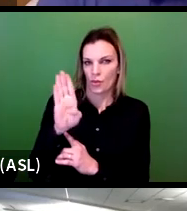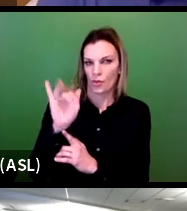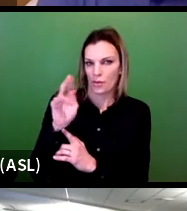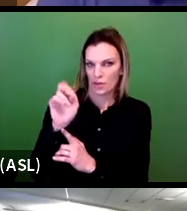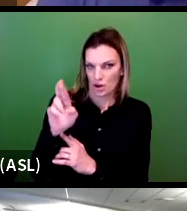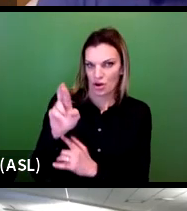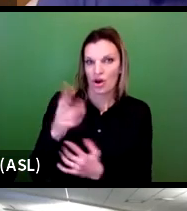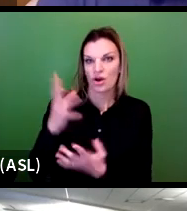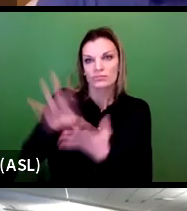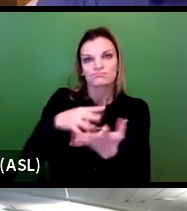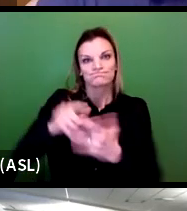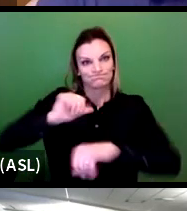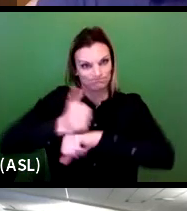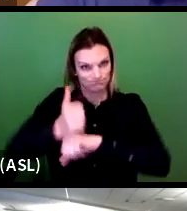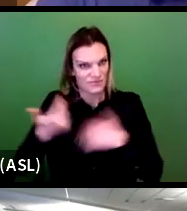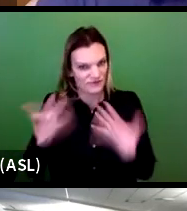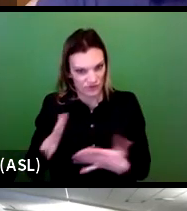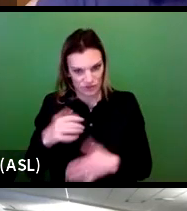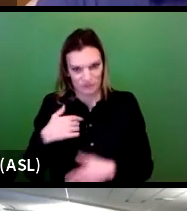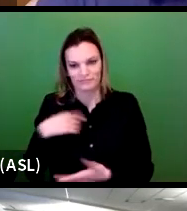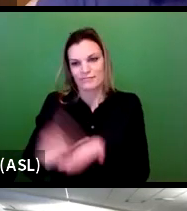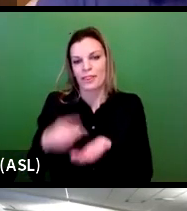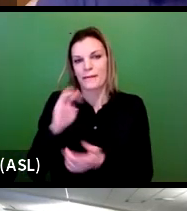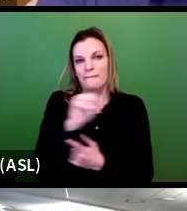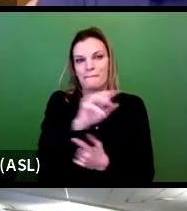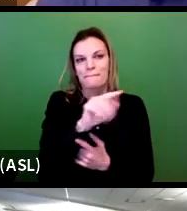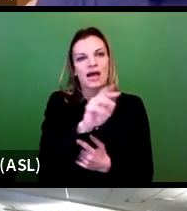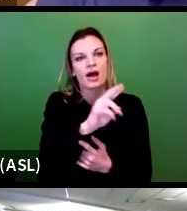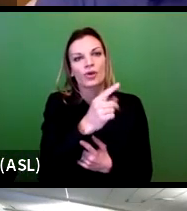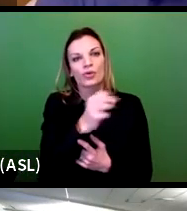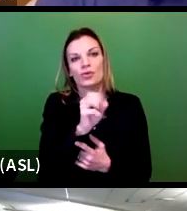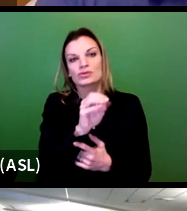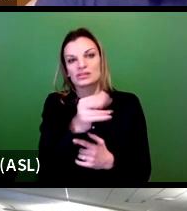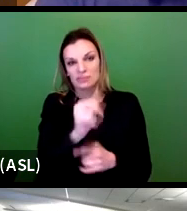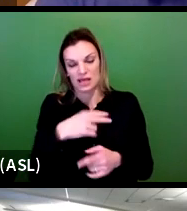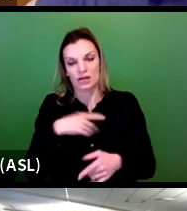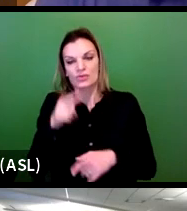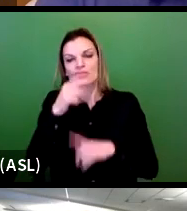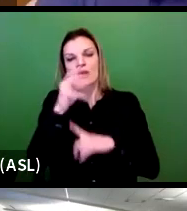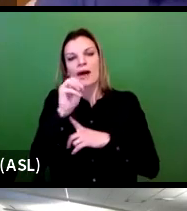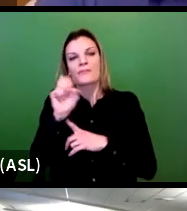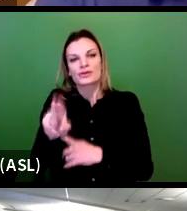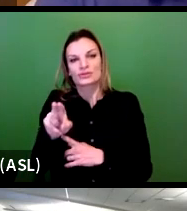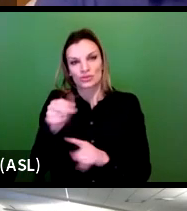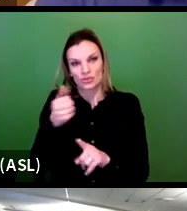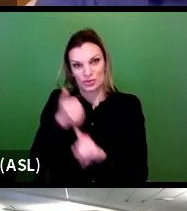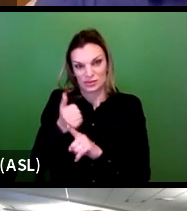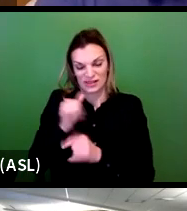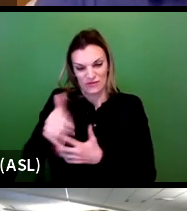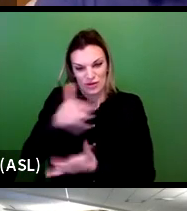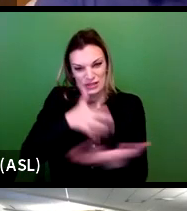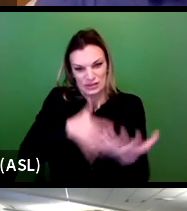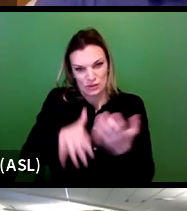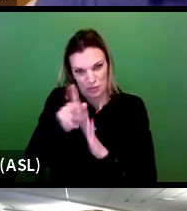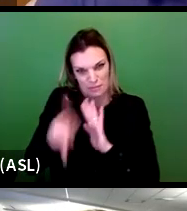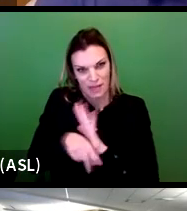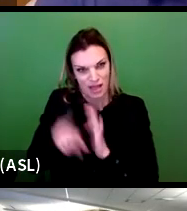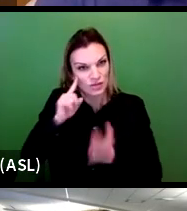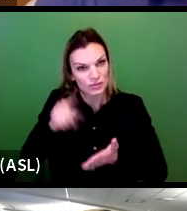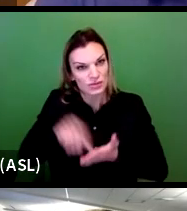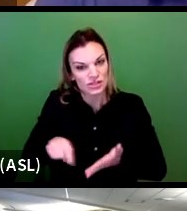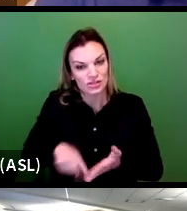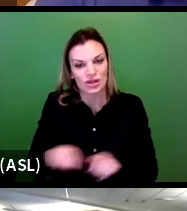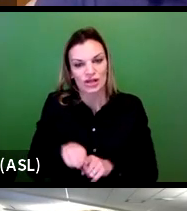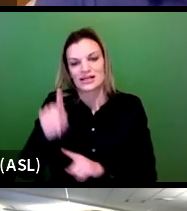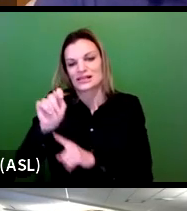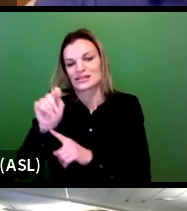happy to say that Matt Grossman, who's the director of the MSU Institute for social policy and public research, as well as Tom